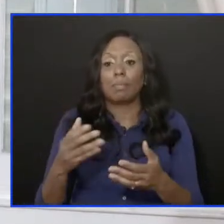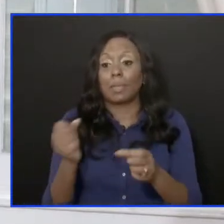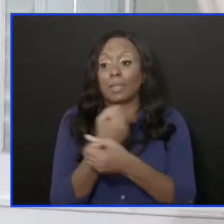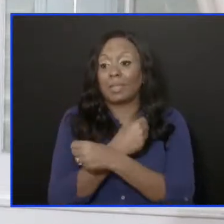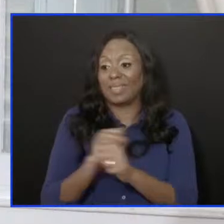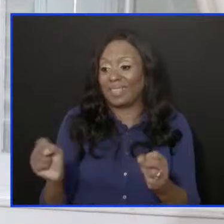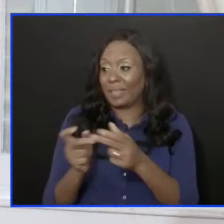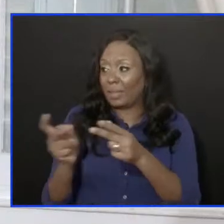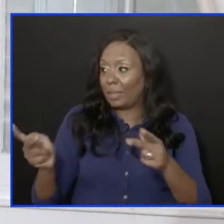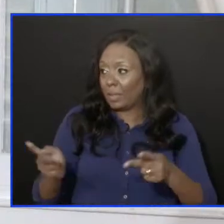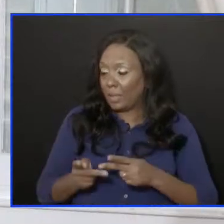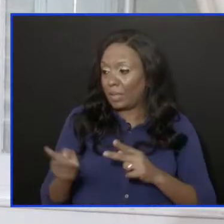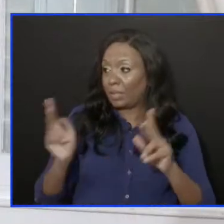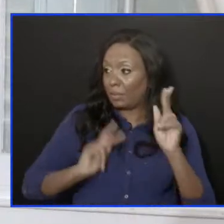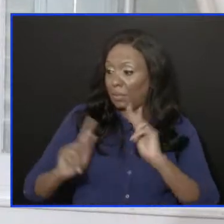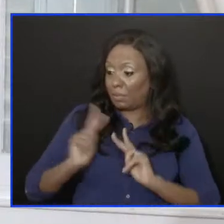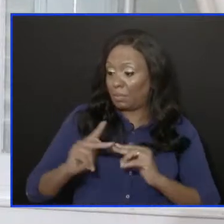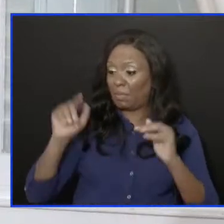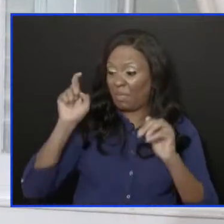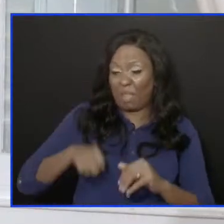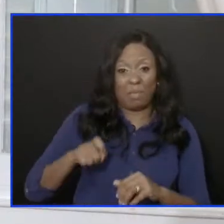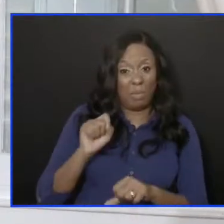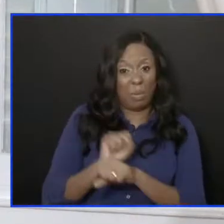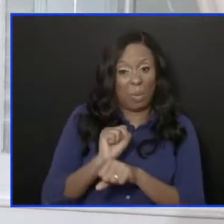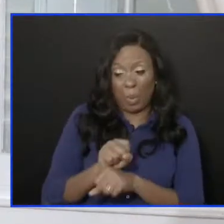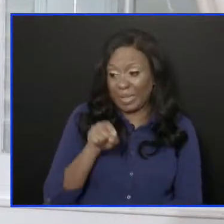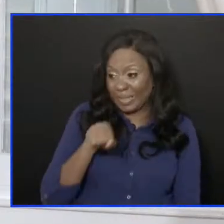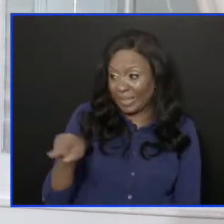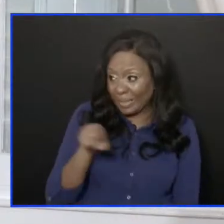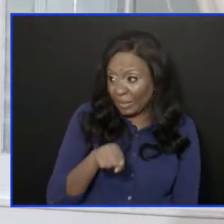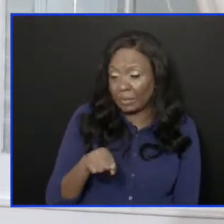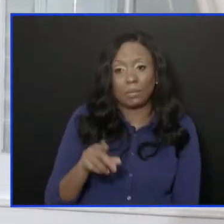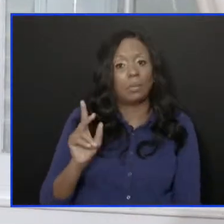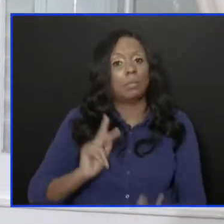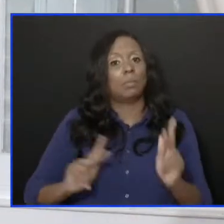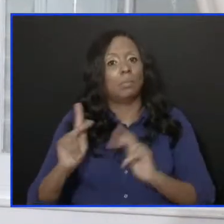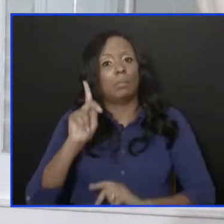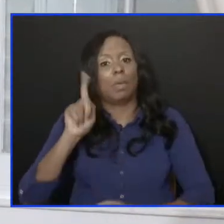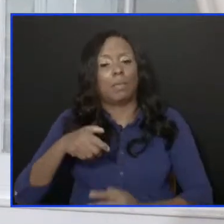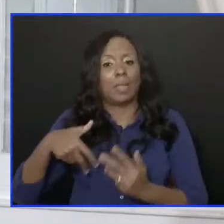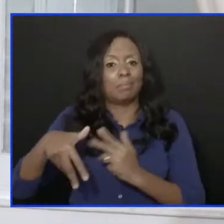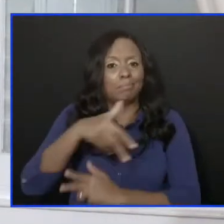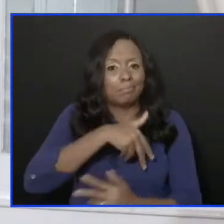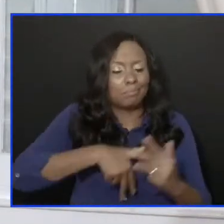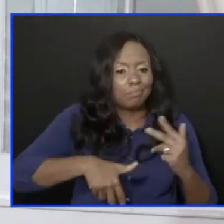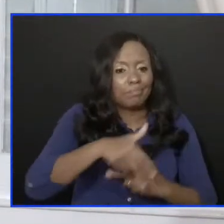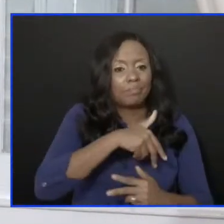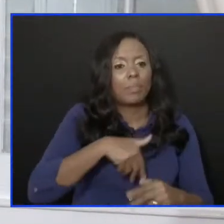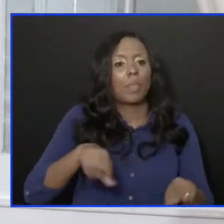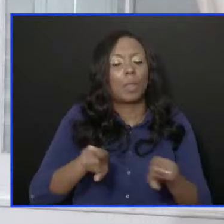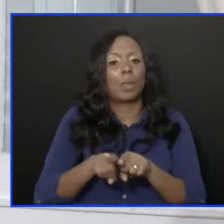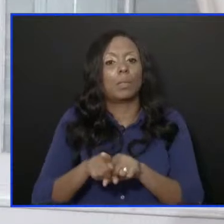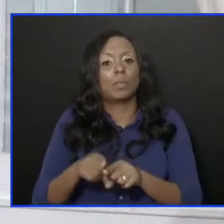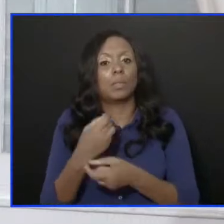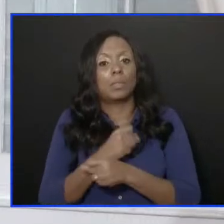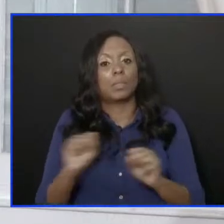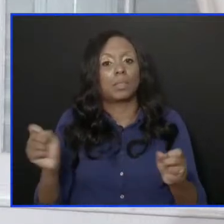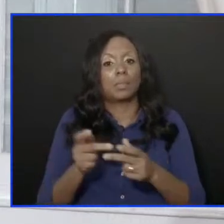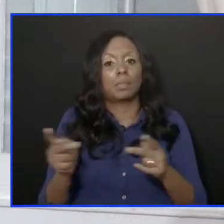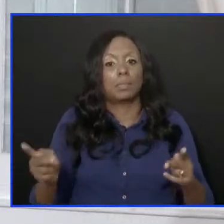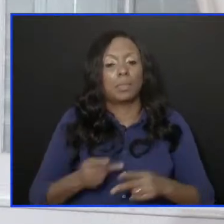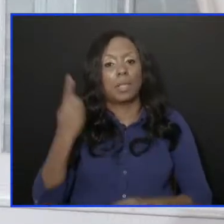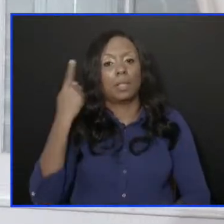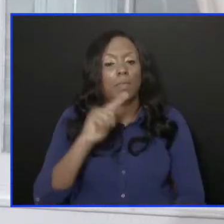for those people who have to work with each other, as well as a safe place for patients